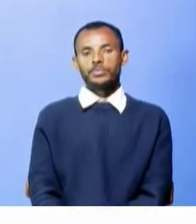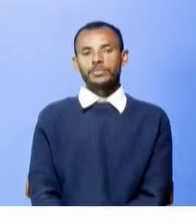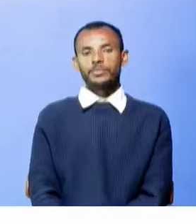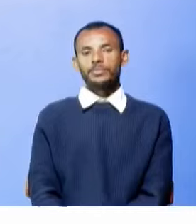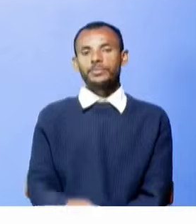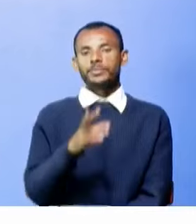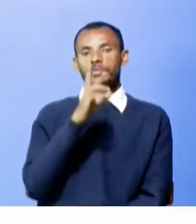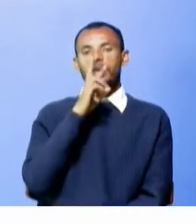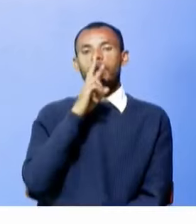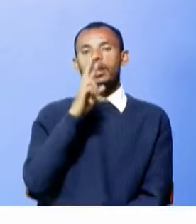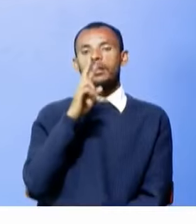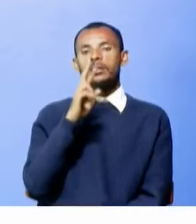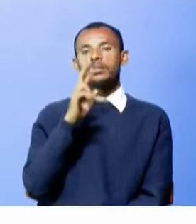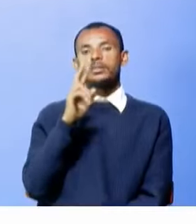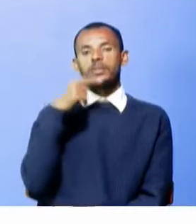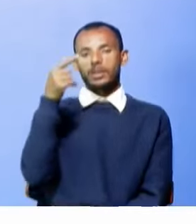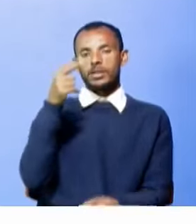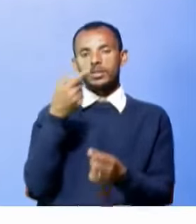are said to be